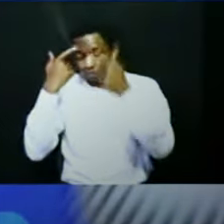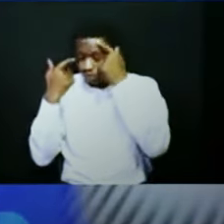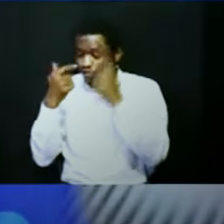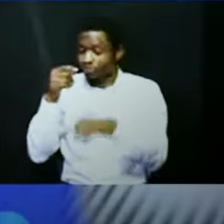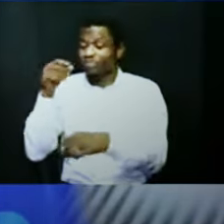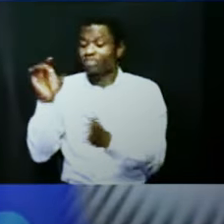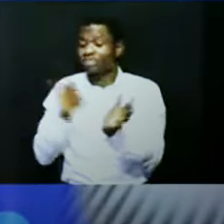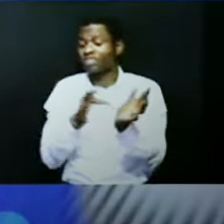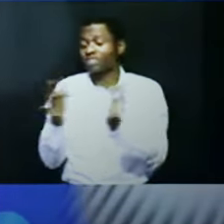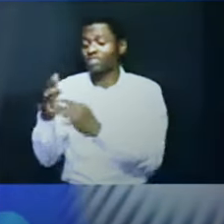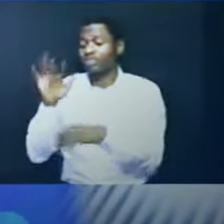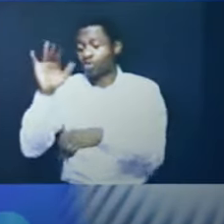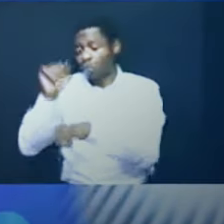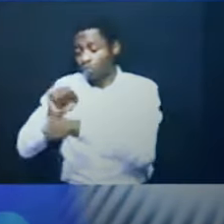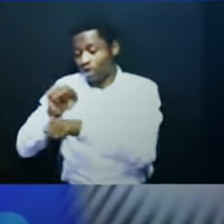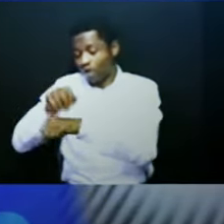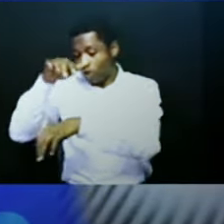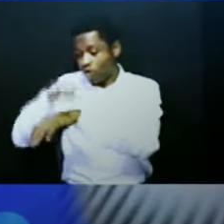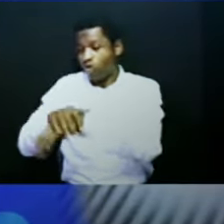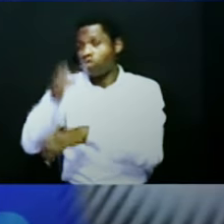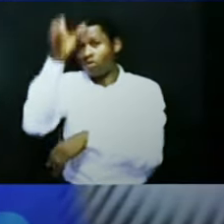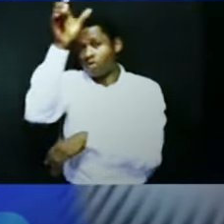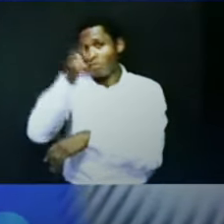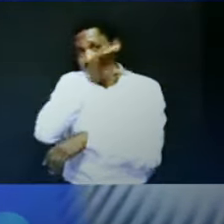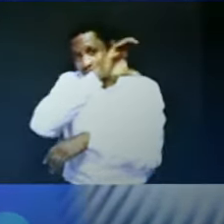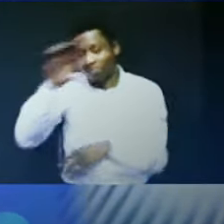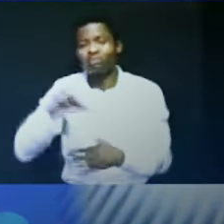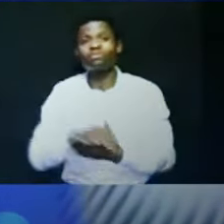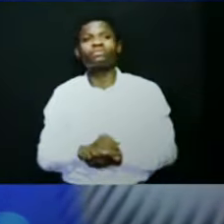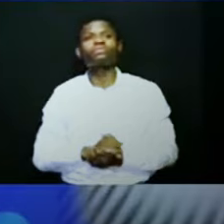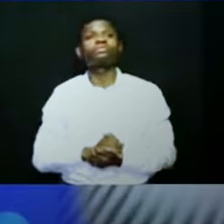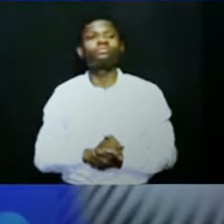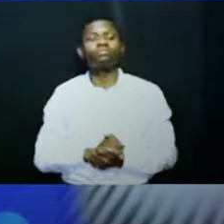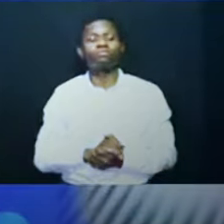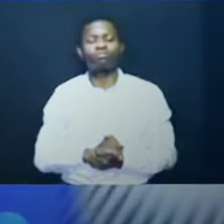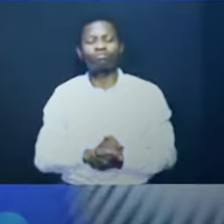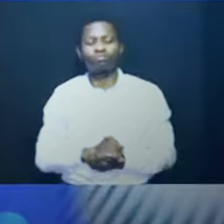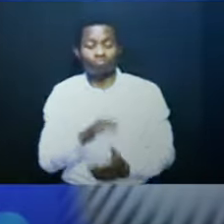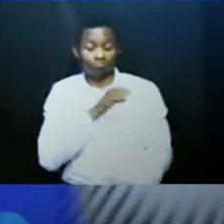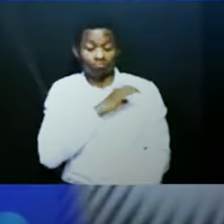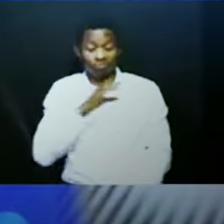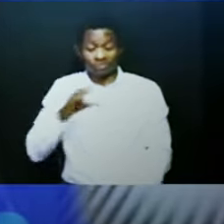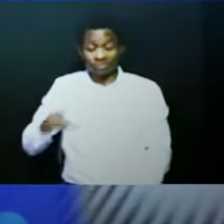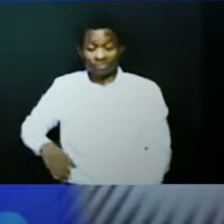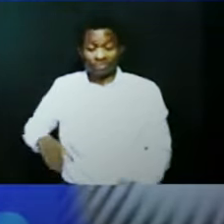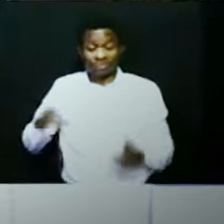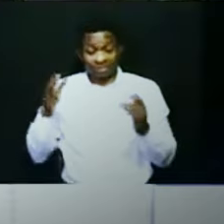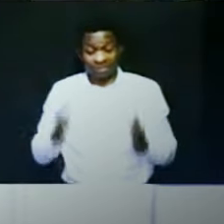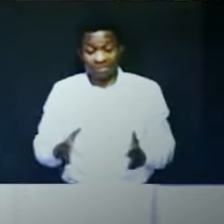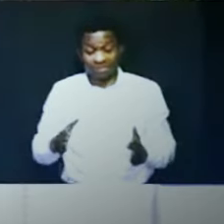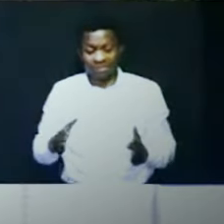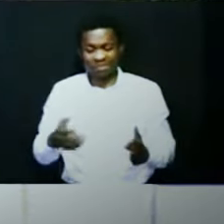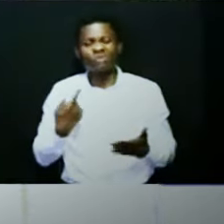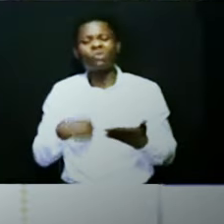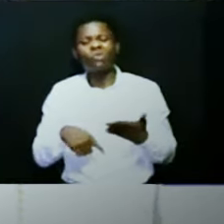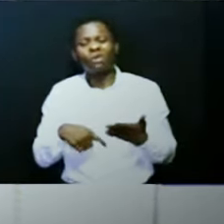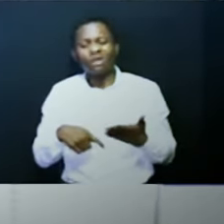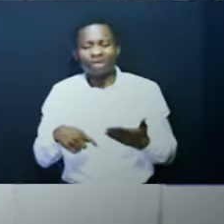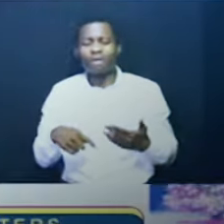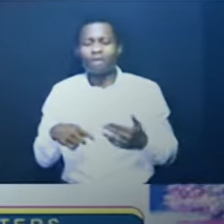cross. Let me say again that Christianity, it's a father-son relationship. It